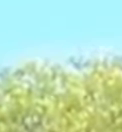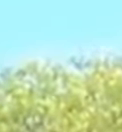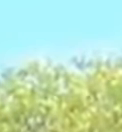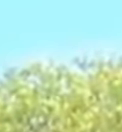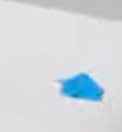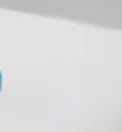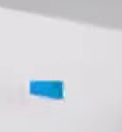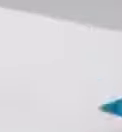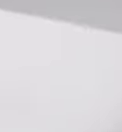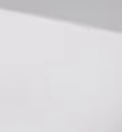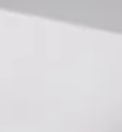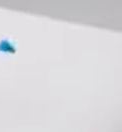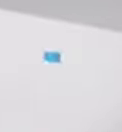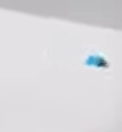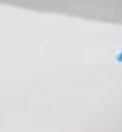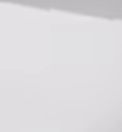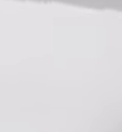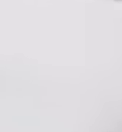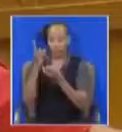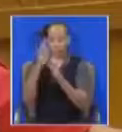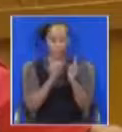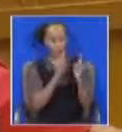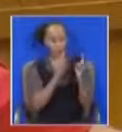want anything?